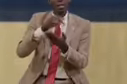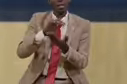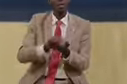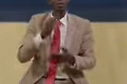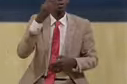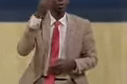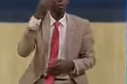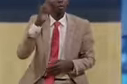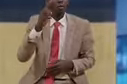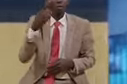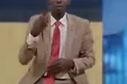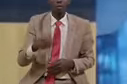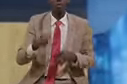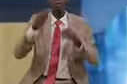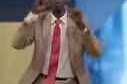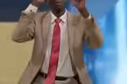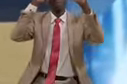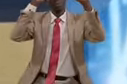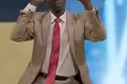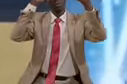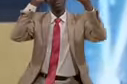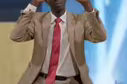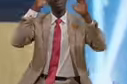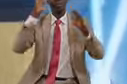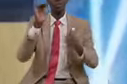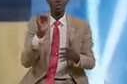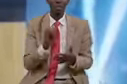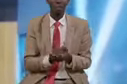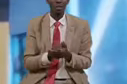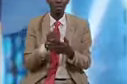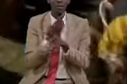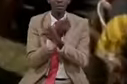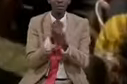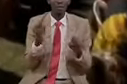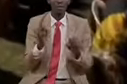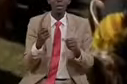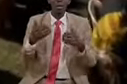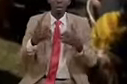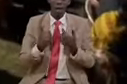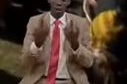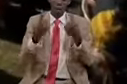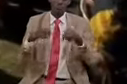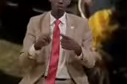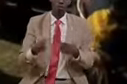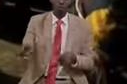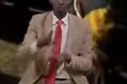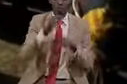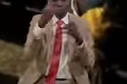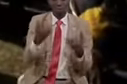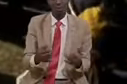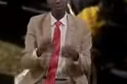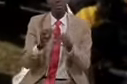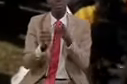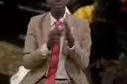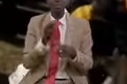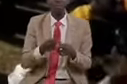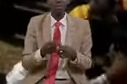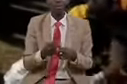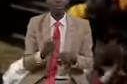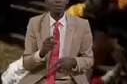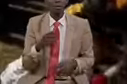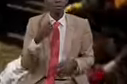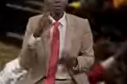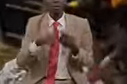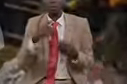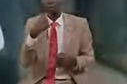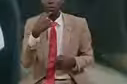for the Father. That redemption has come to you now. Where am I?